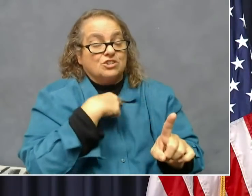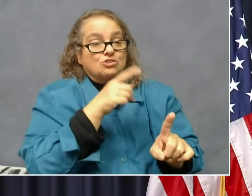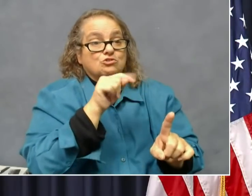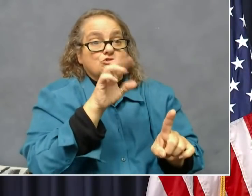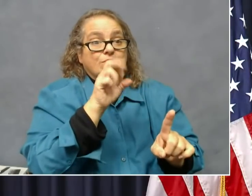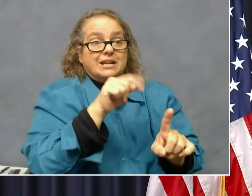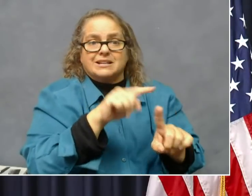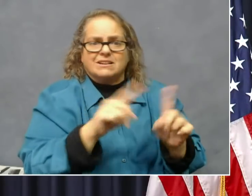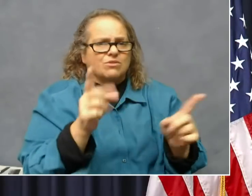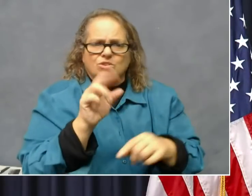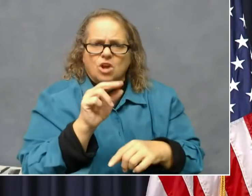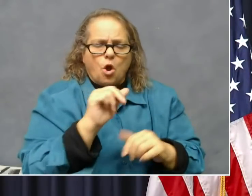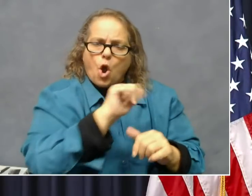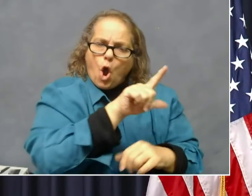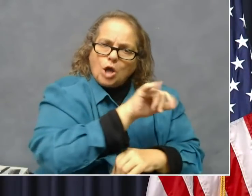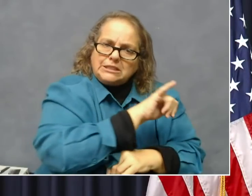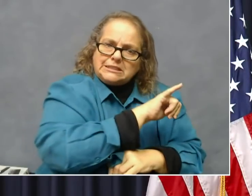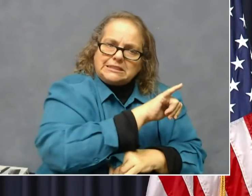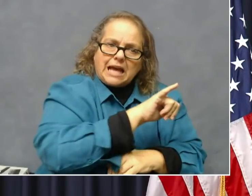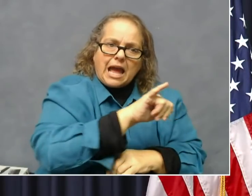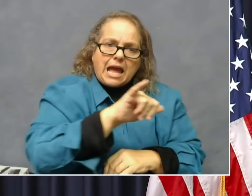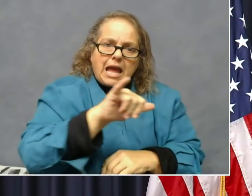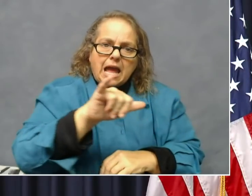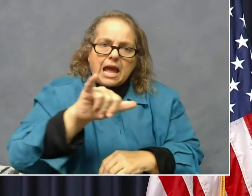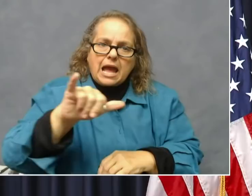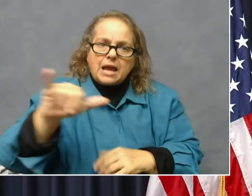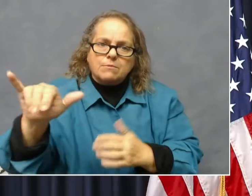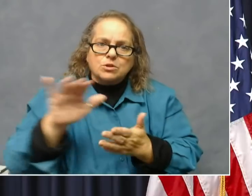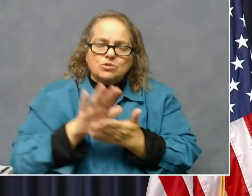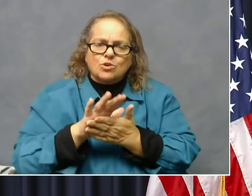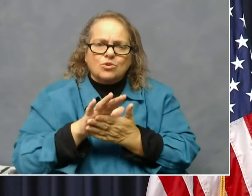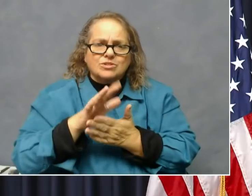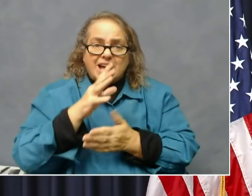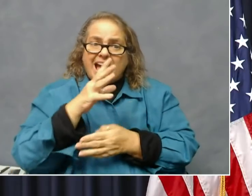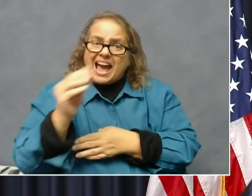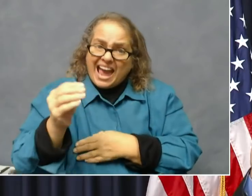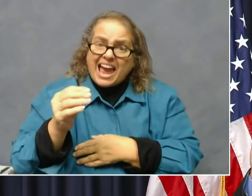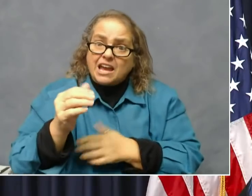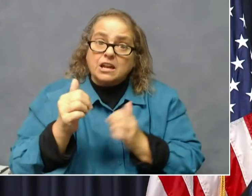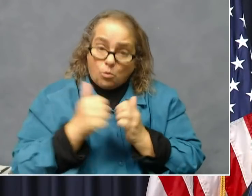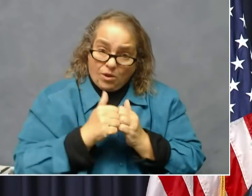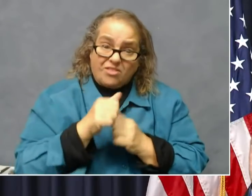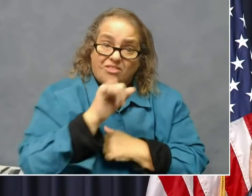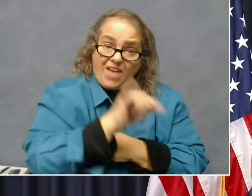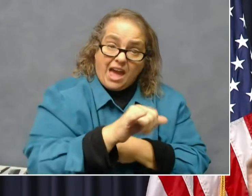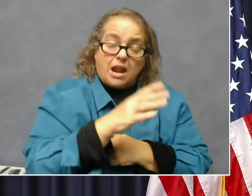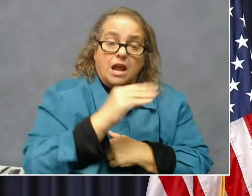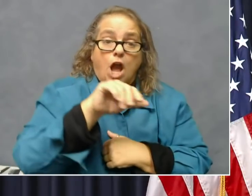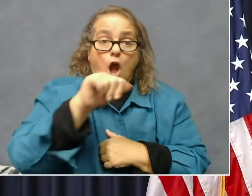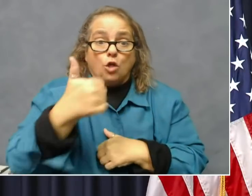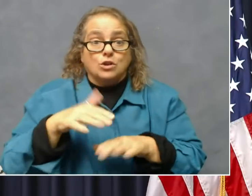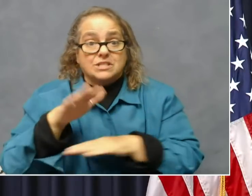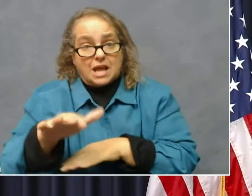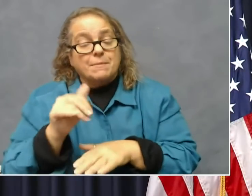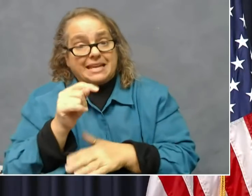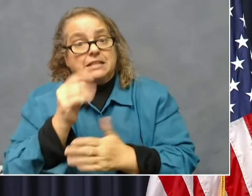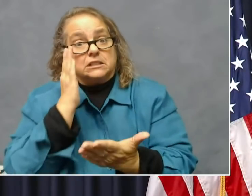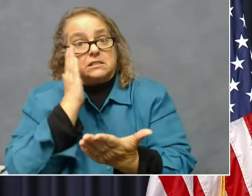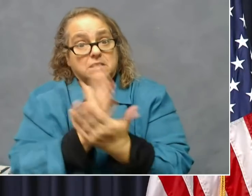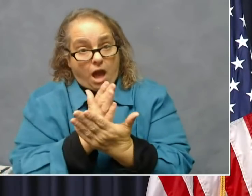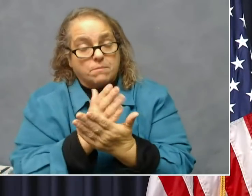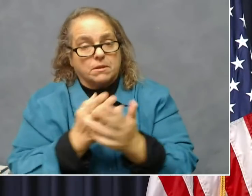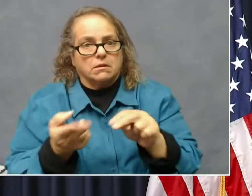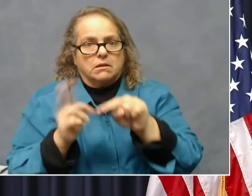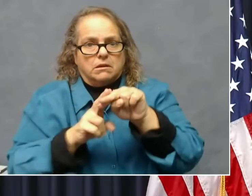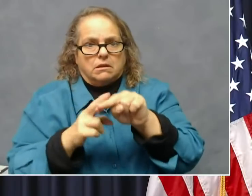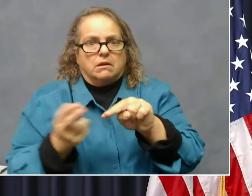what? We see with that and other steps, it having stopped an exponential growth that was threatening our